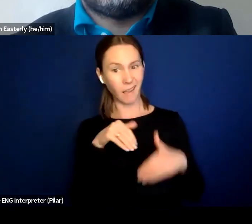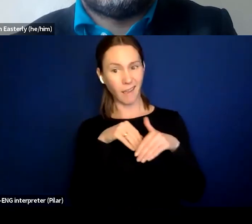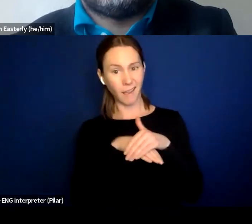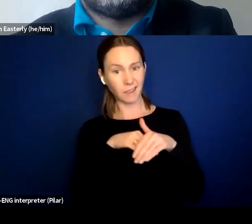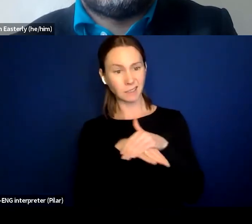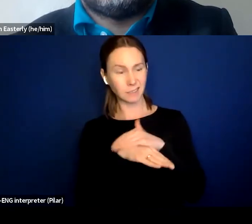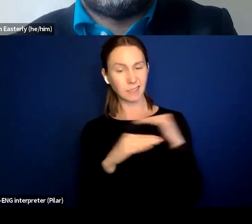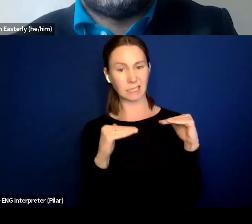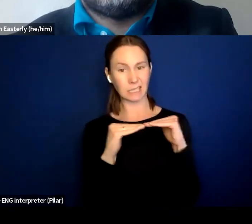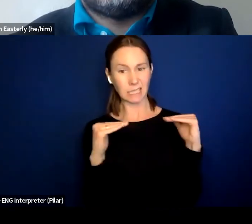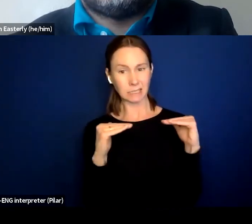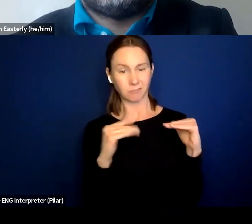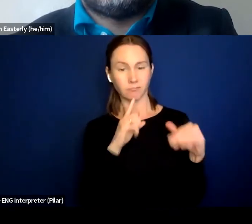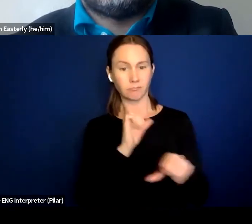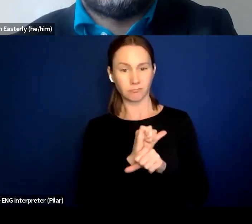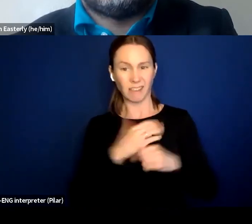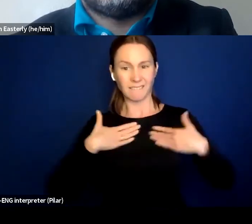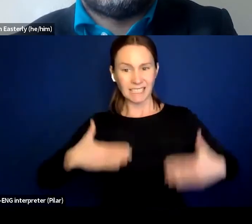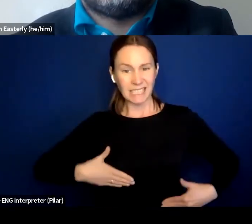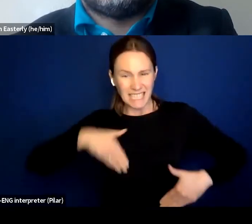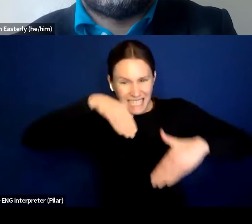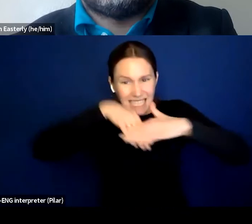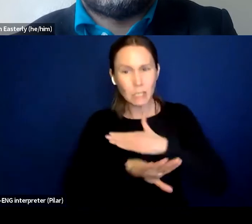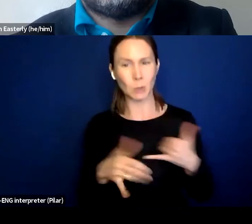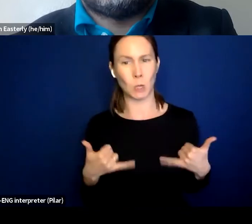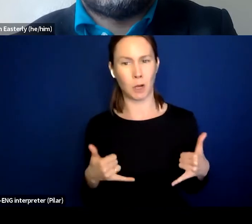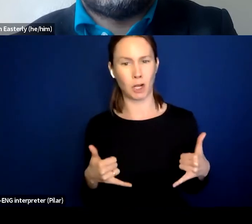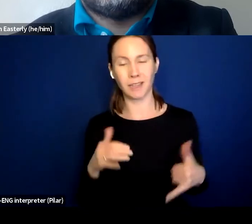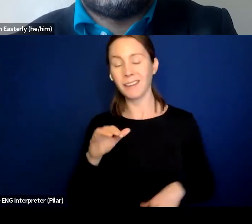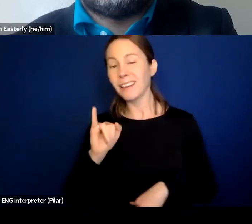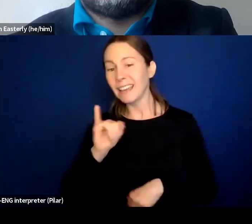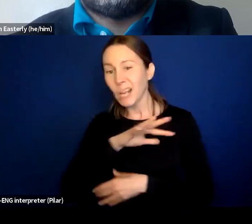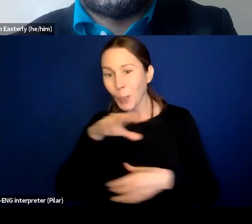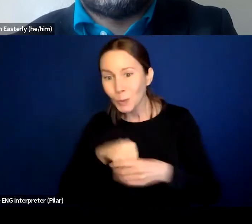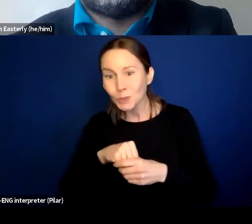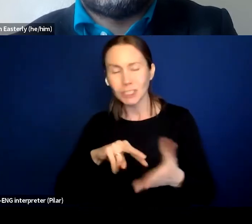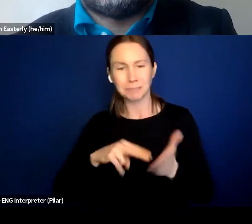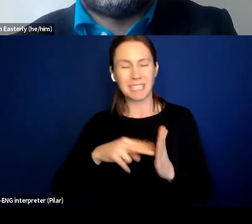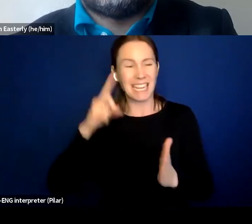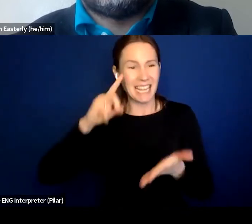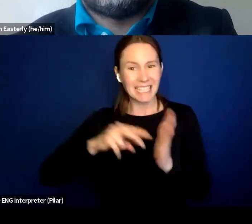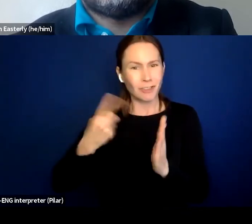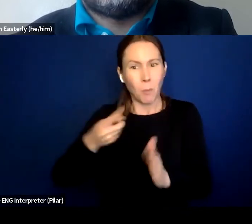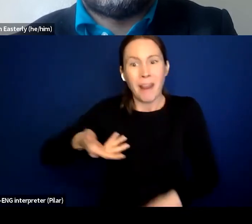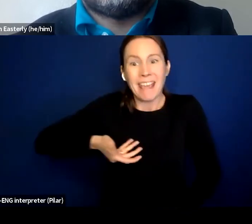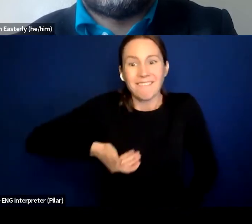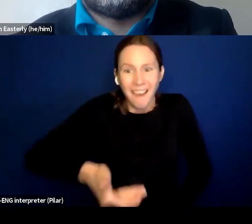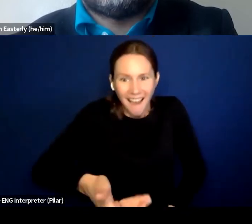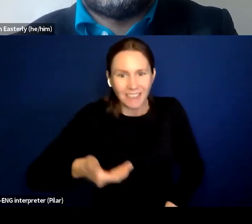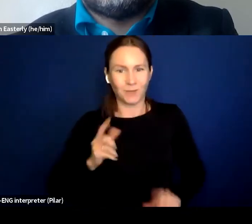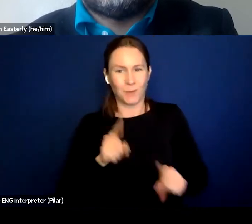is being able to physically get into a party, and inclusion is about being intentionally invited to the party,